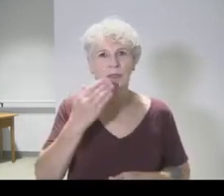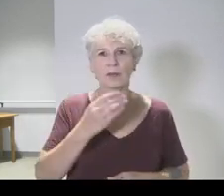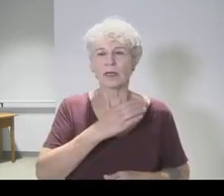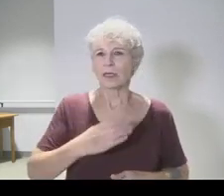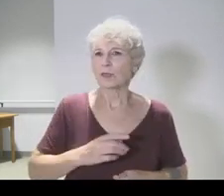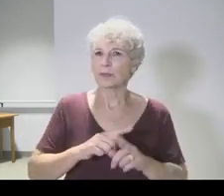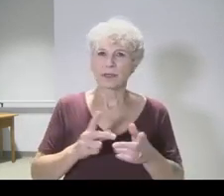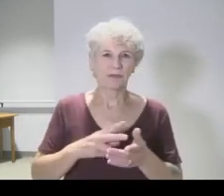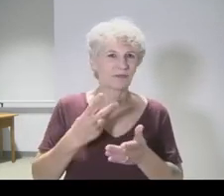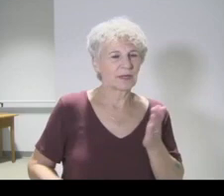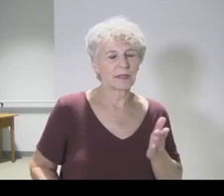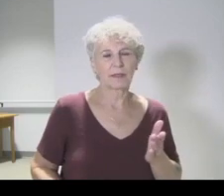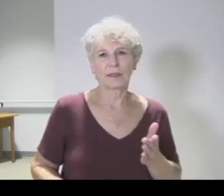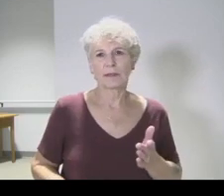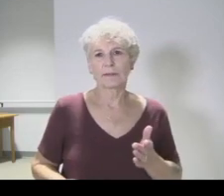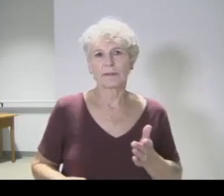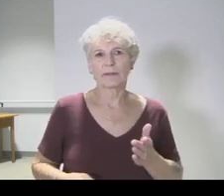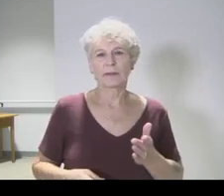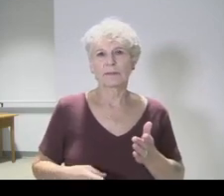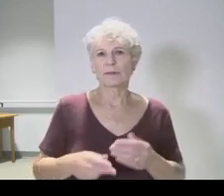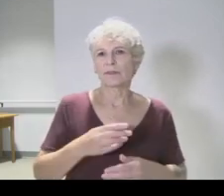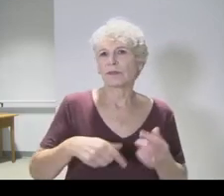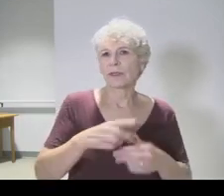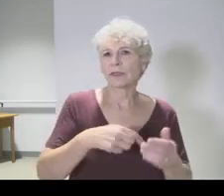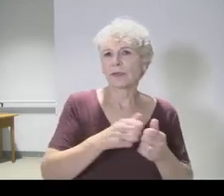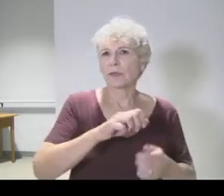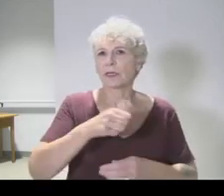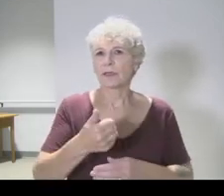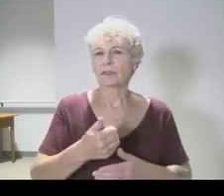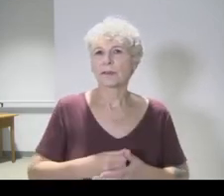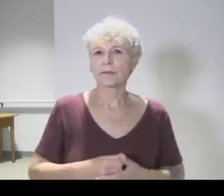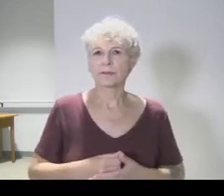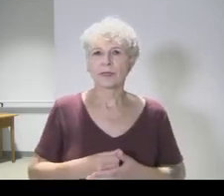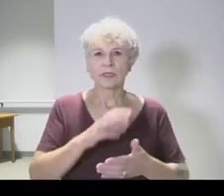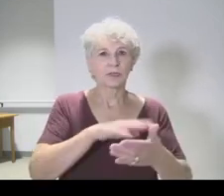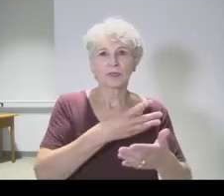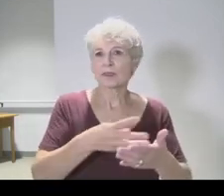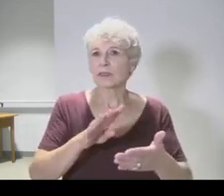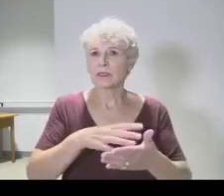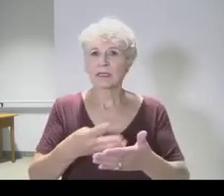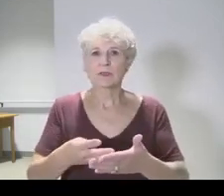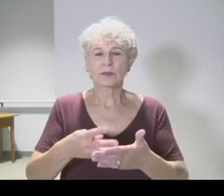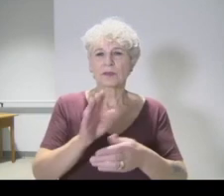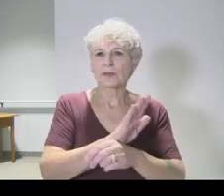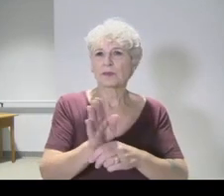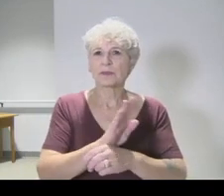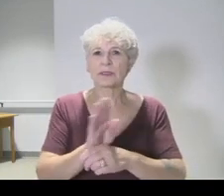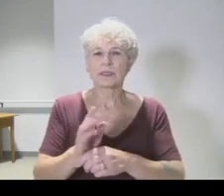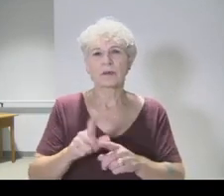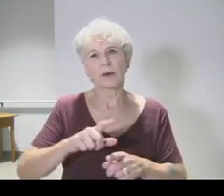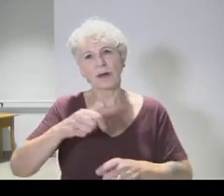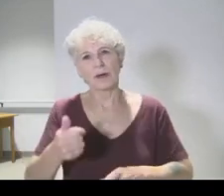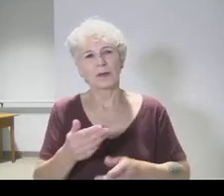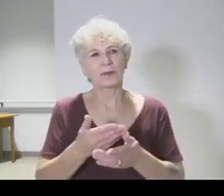but fail in your desire to fellowship with other Christians? Is your schedule too busy? Or are there other